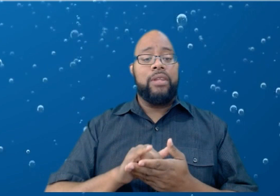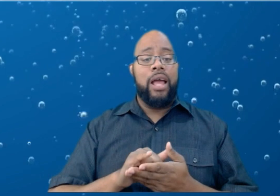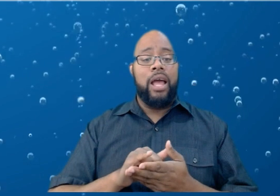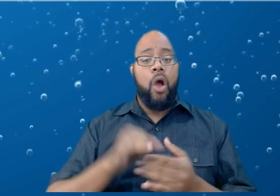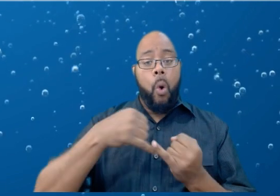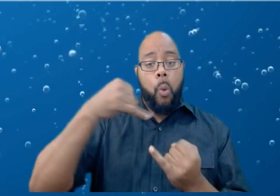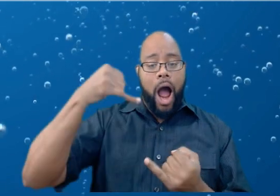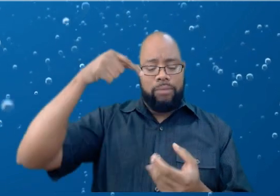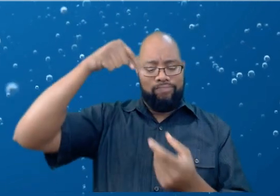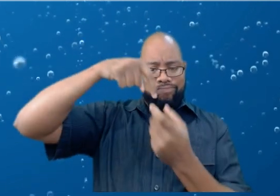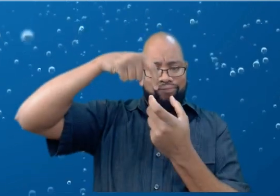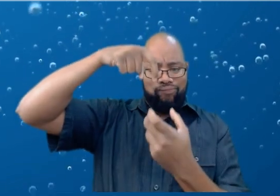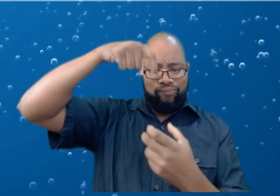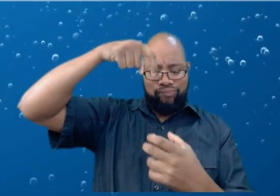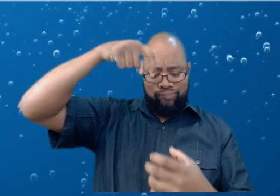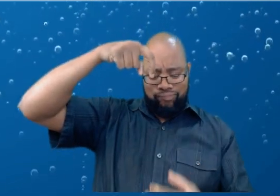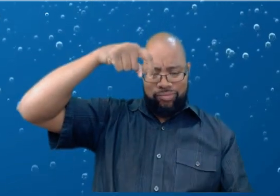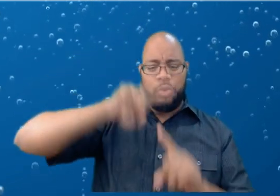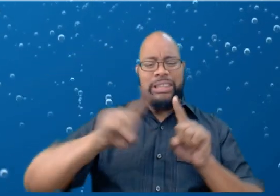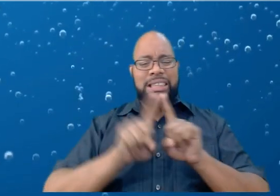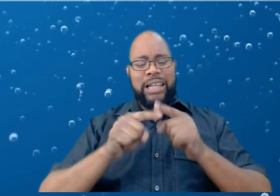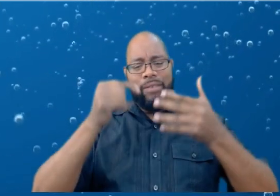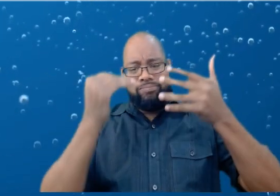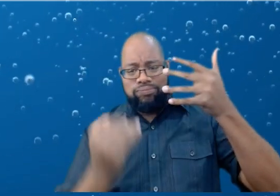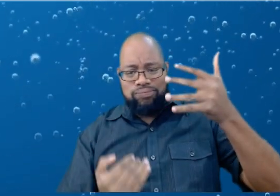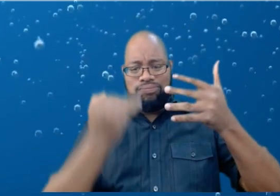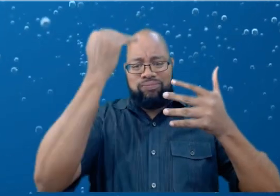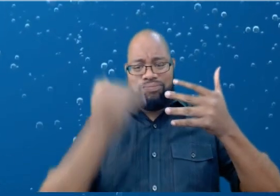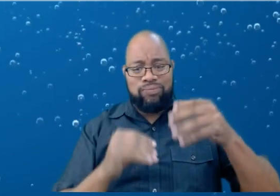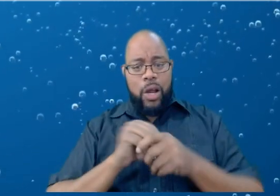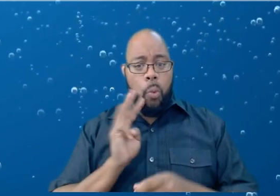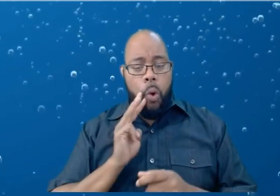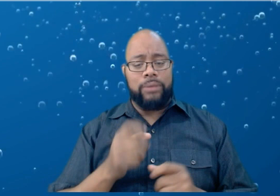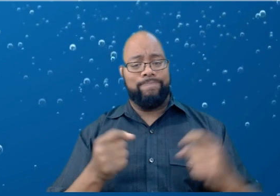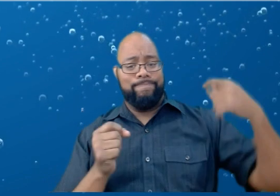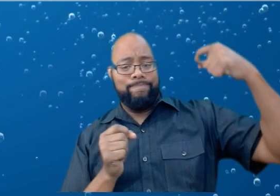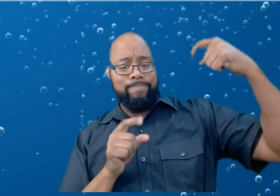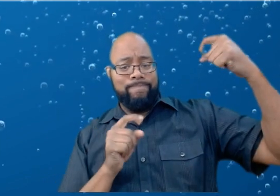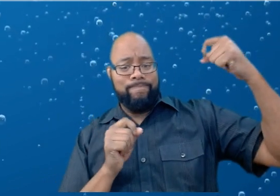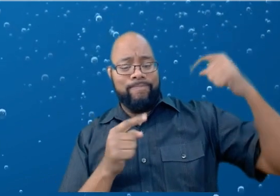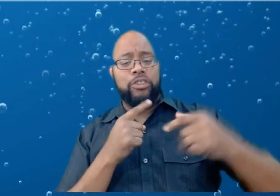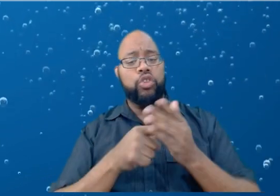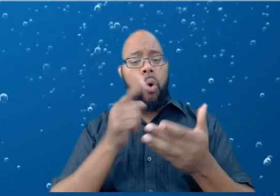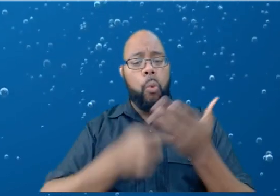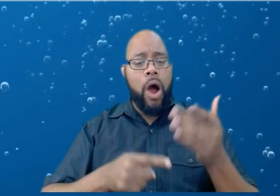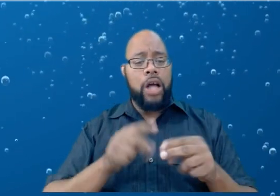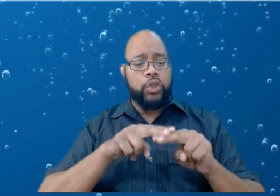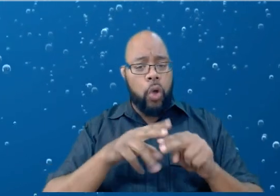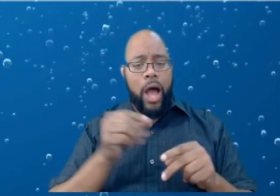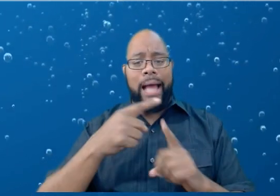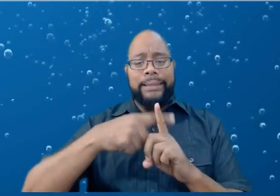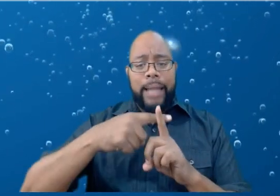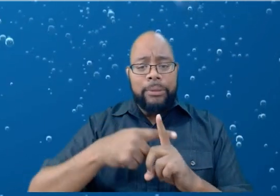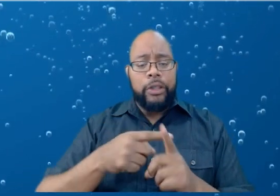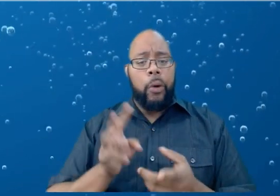The hydro wire lowers it to various depths in the ocean. It transmits data to tell you what the salinity